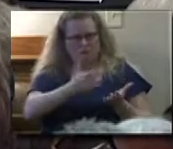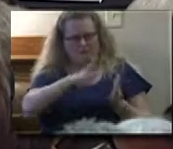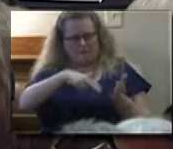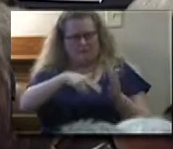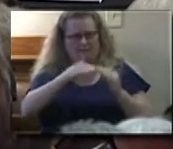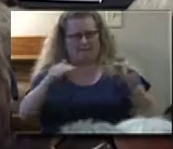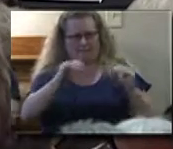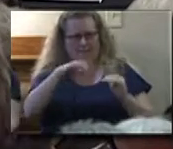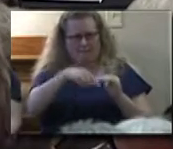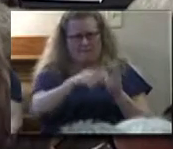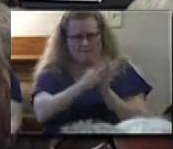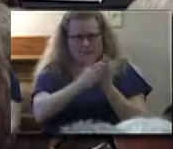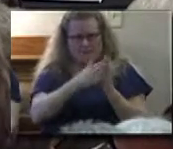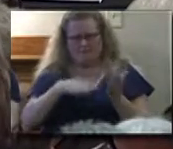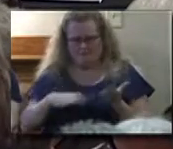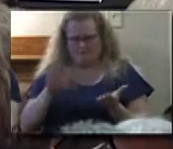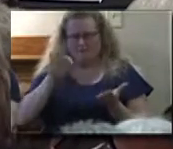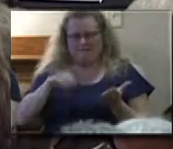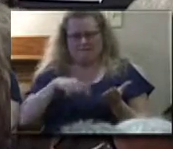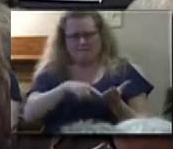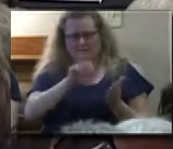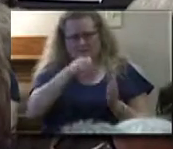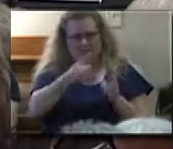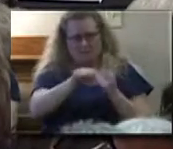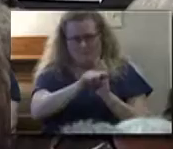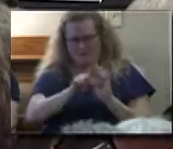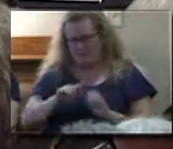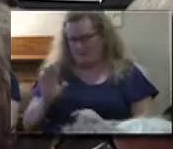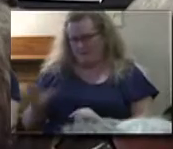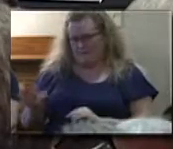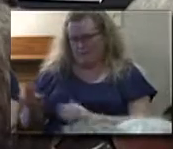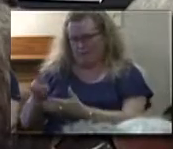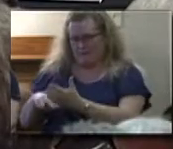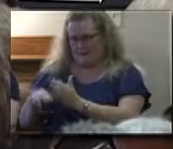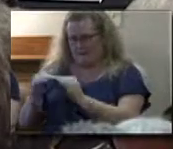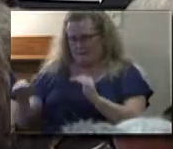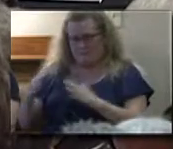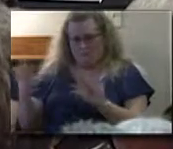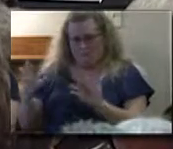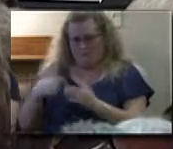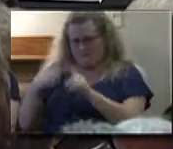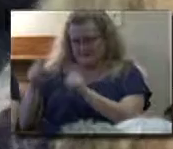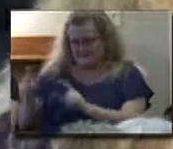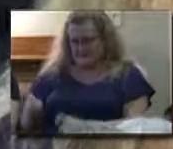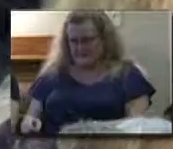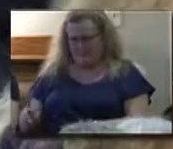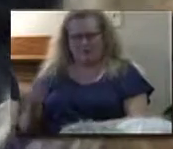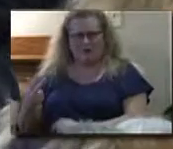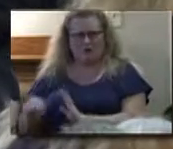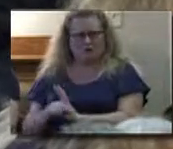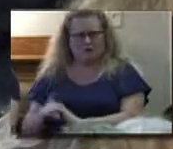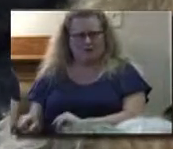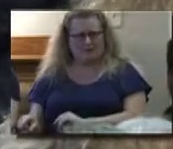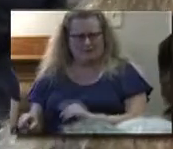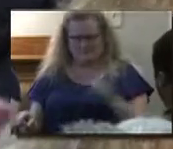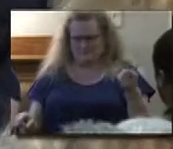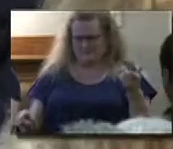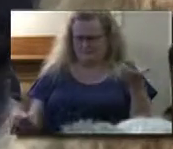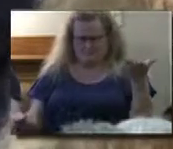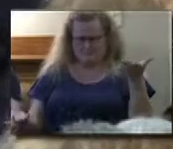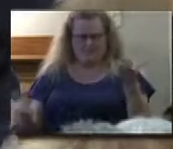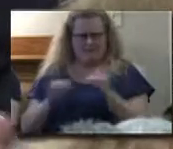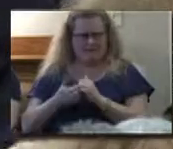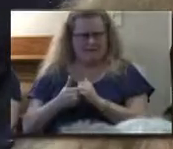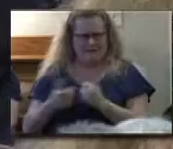the textbooks, find that they're 10th grade, the boys are reading at 3rd grade, judge what's wrong with this picture. They're not getting